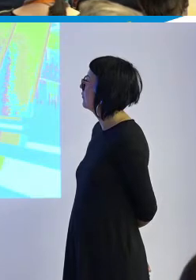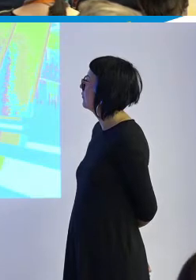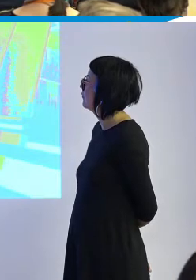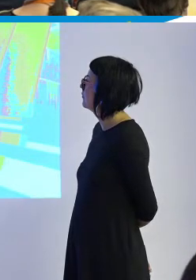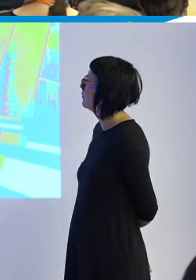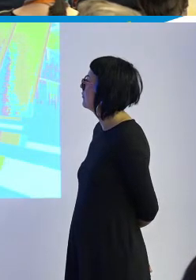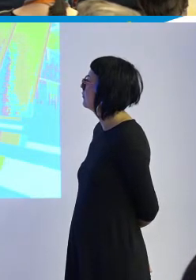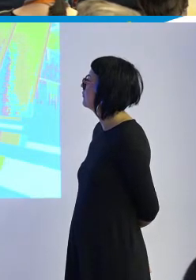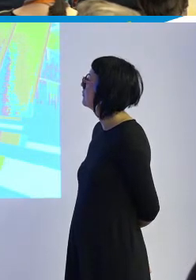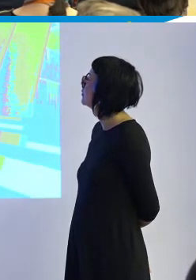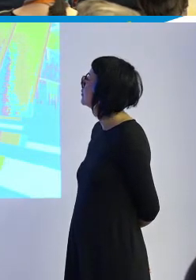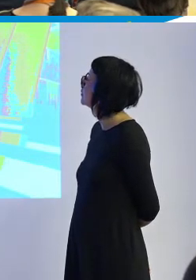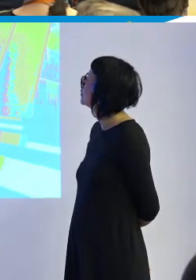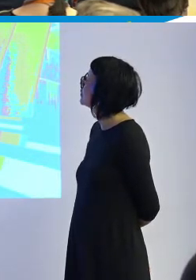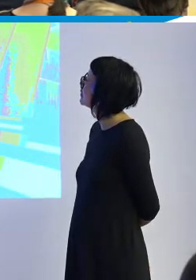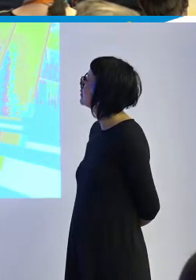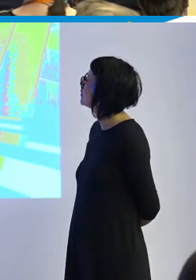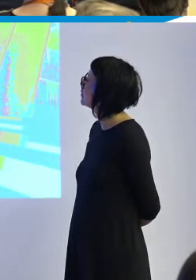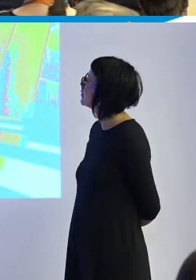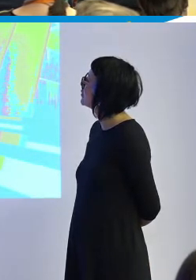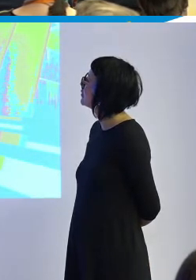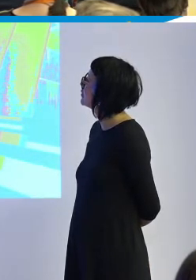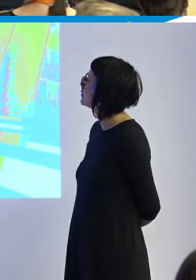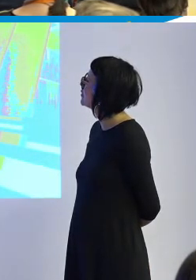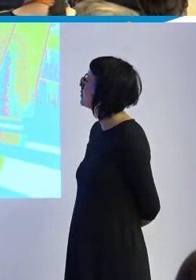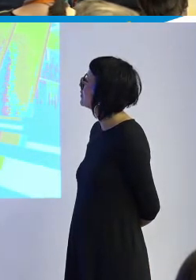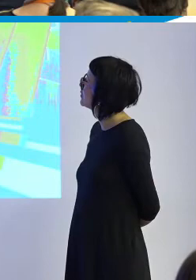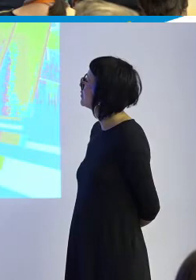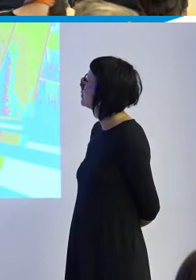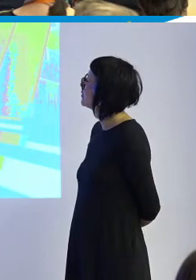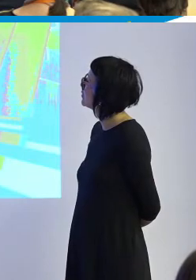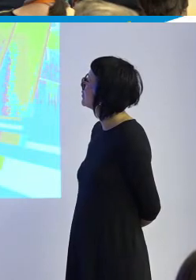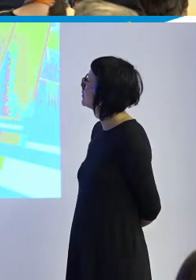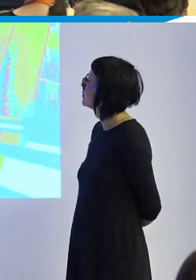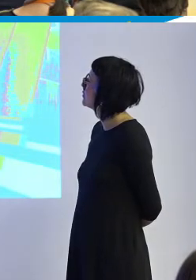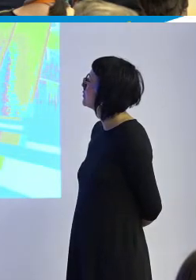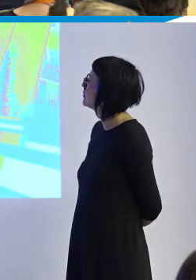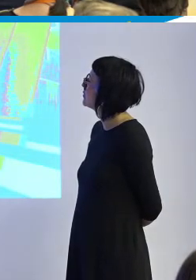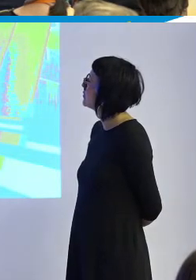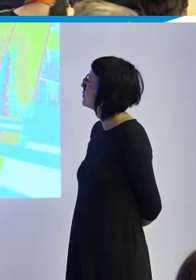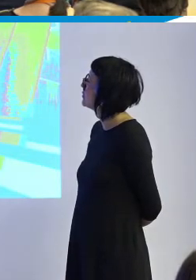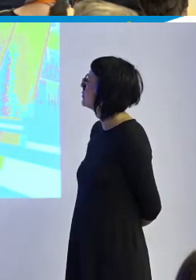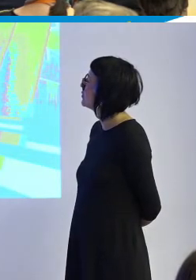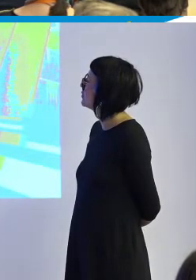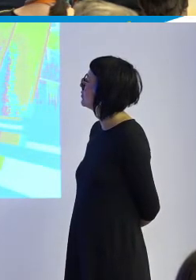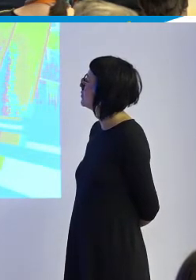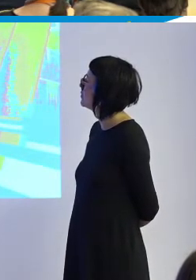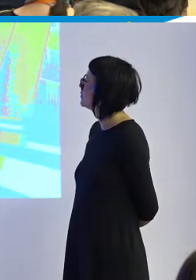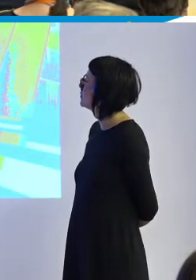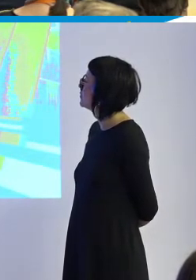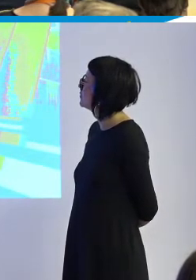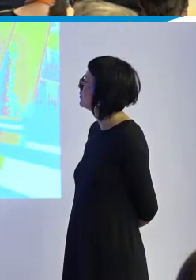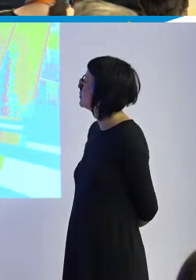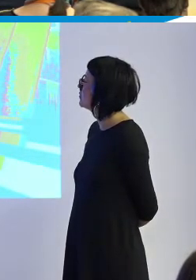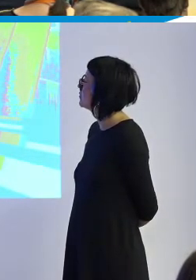the third feature is the rechargeable battery which currently lasts up to eight hours when using this device during loading